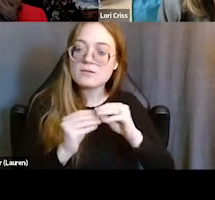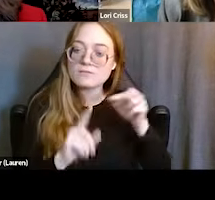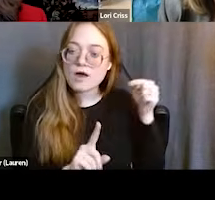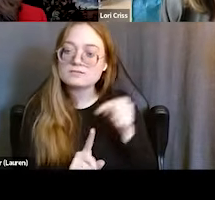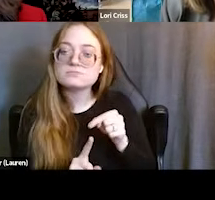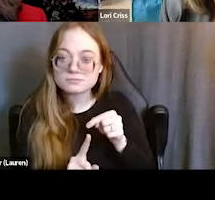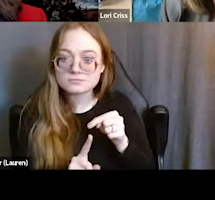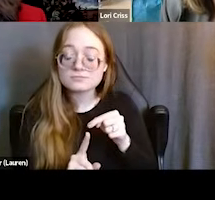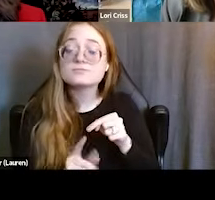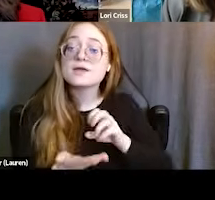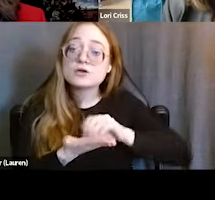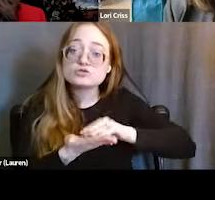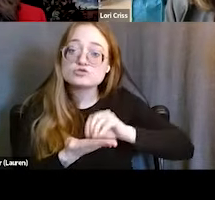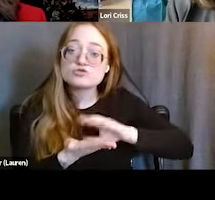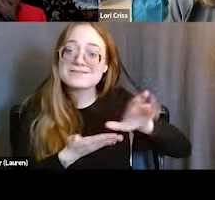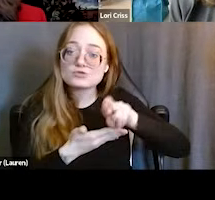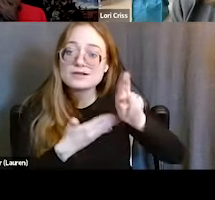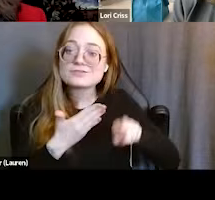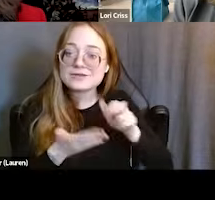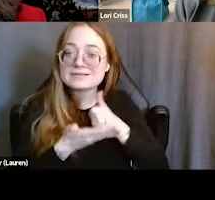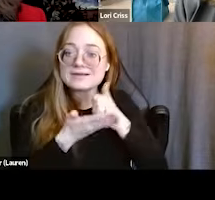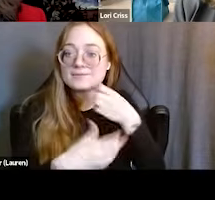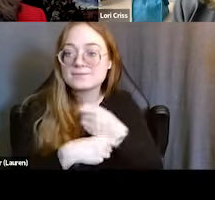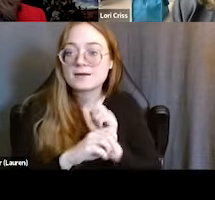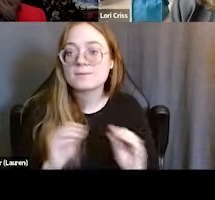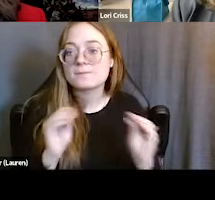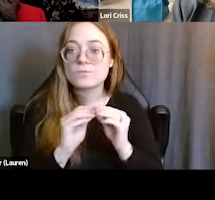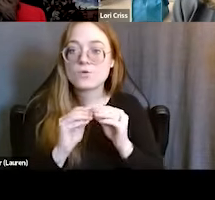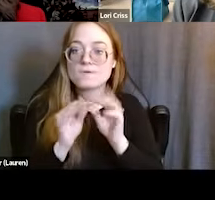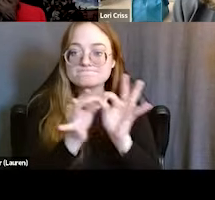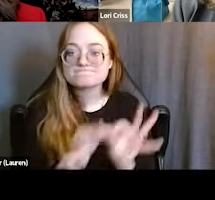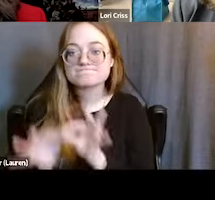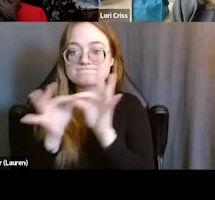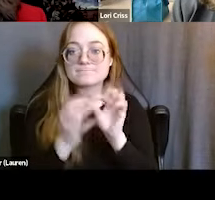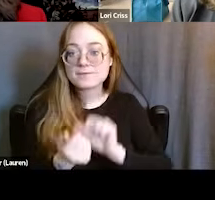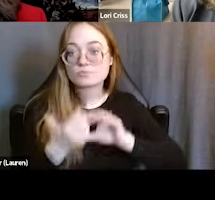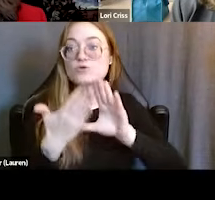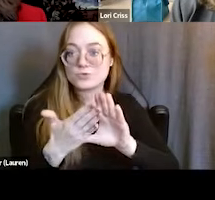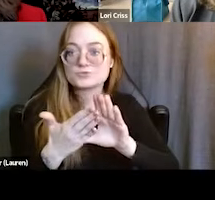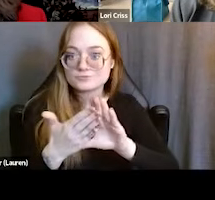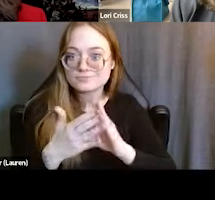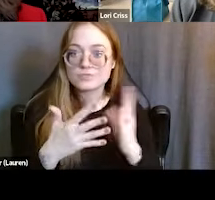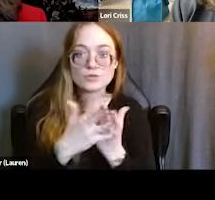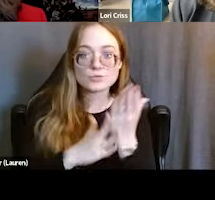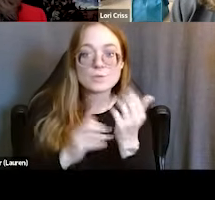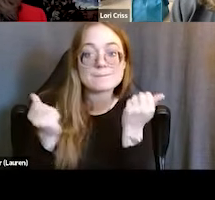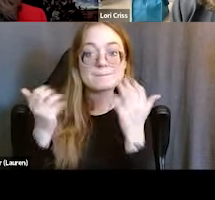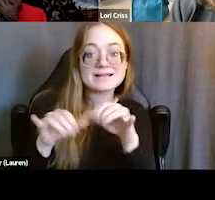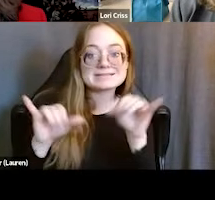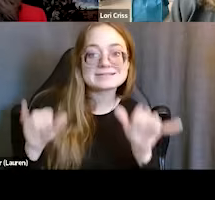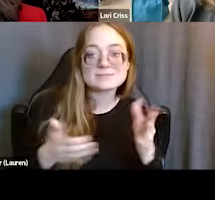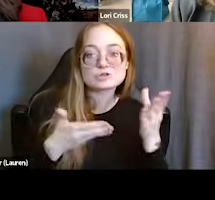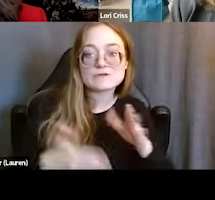outcomes for that young person and helps create this more unified approach across the system that is serving their